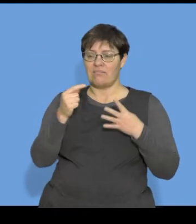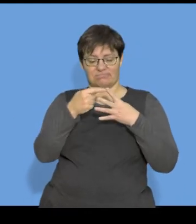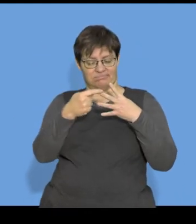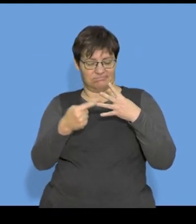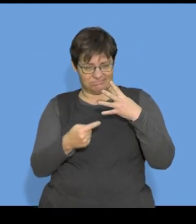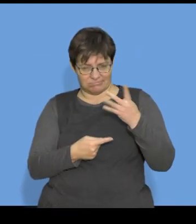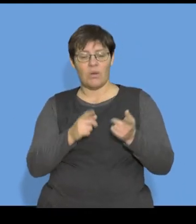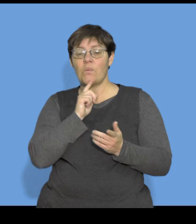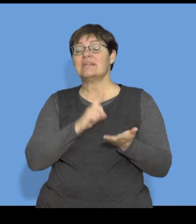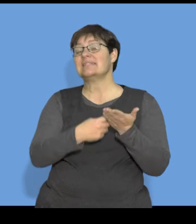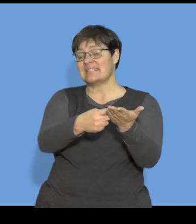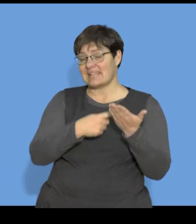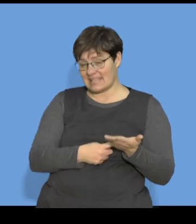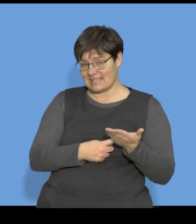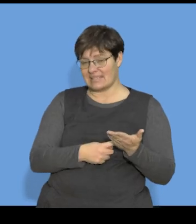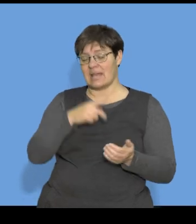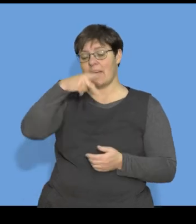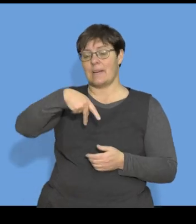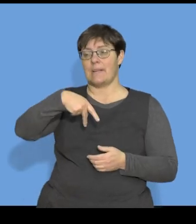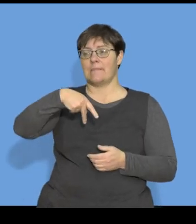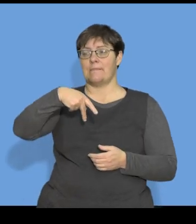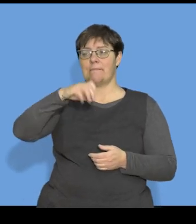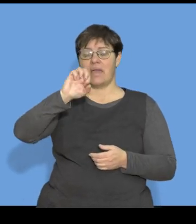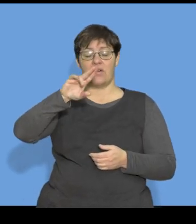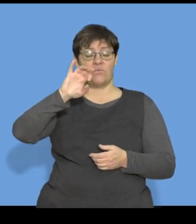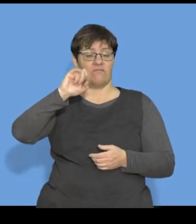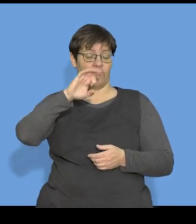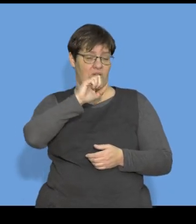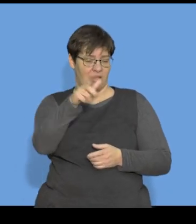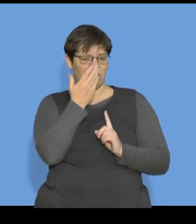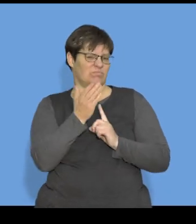talking about when we are talking about the peripheral nervous system.